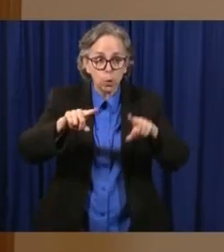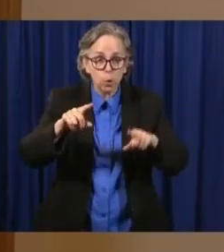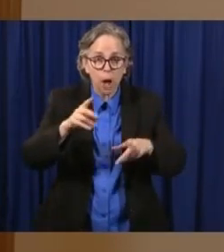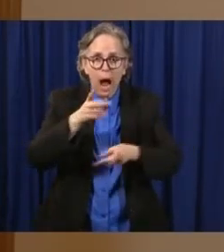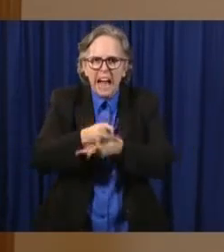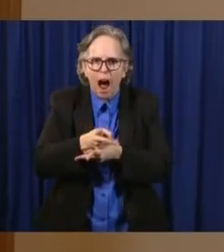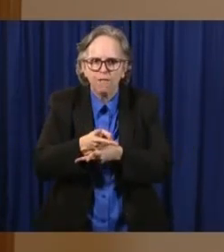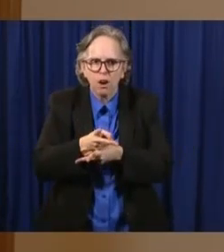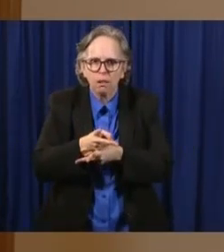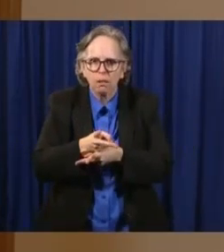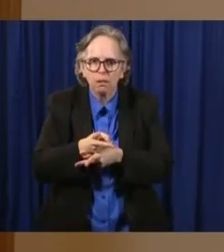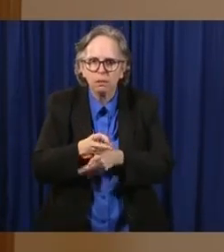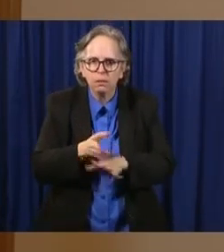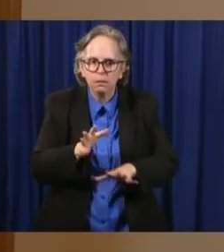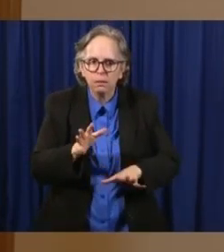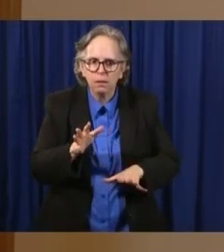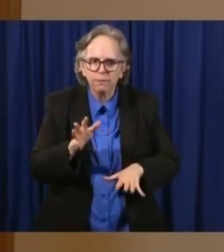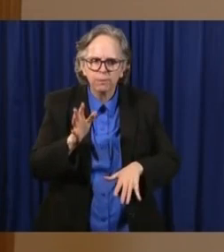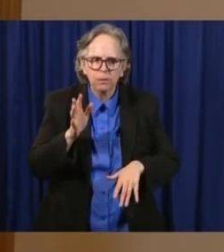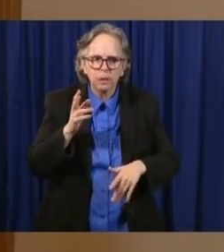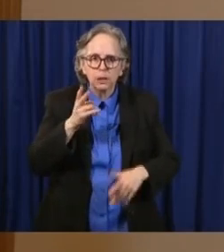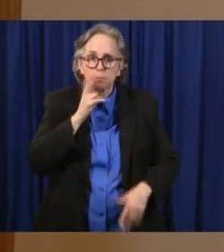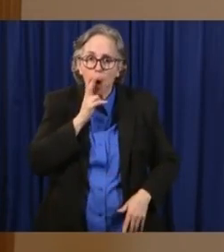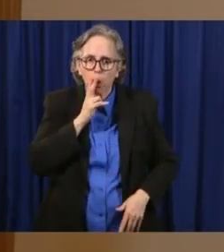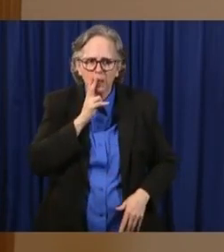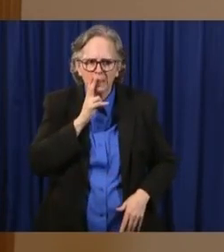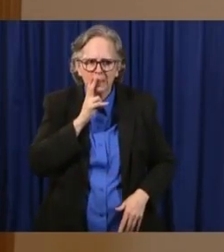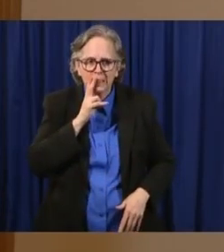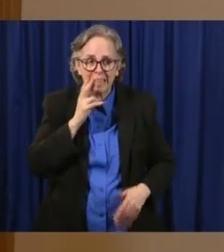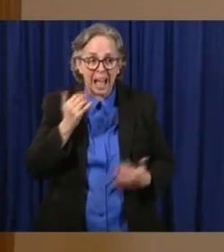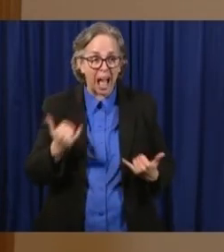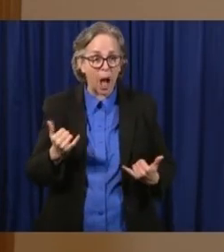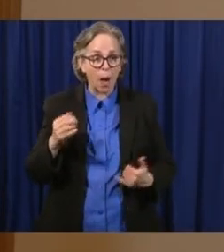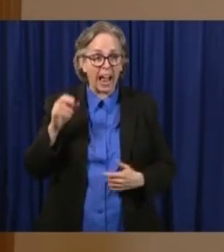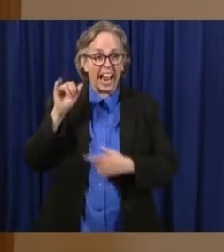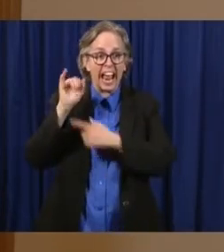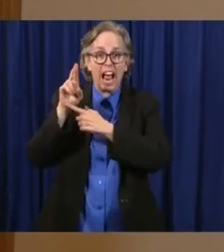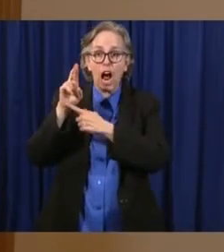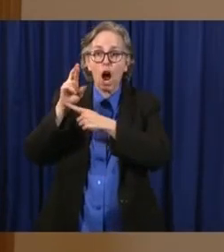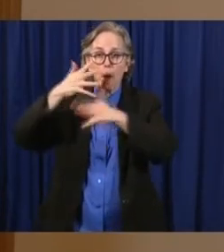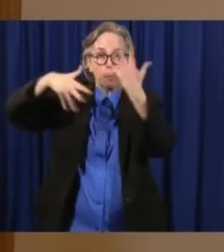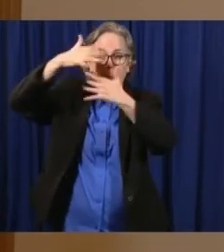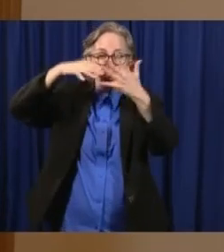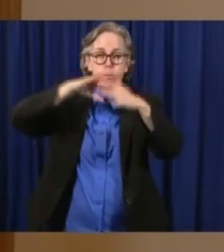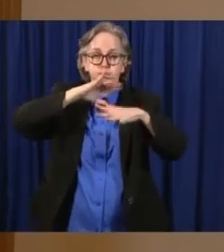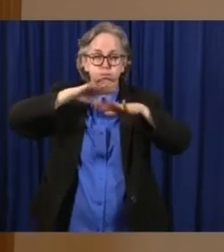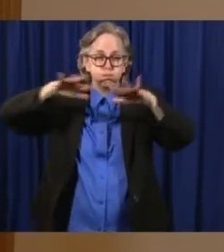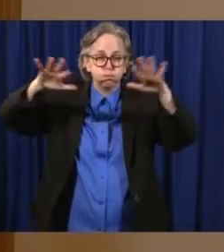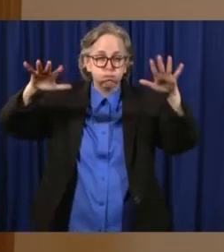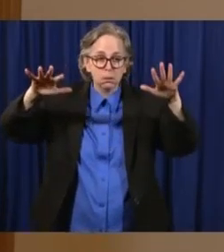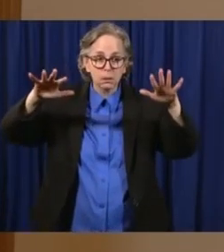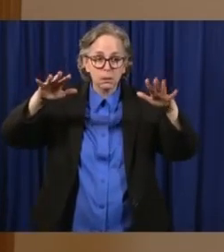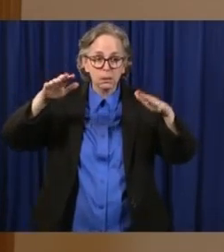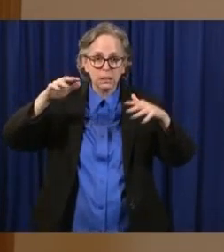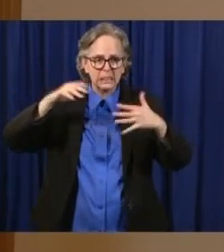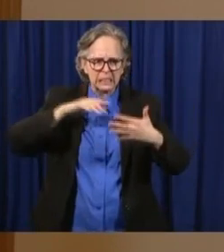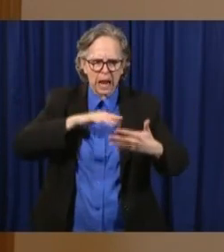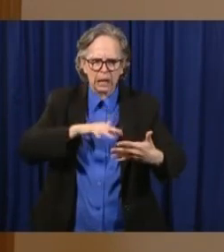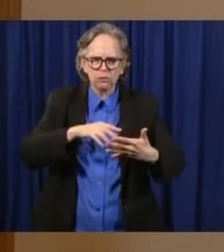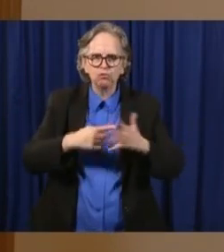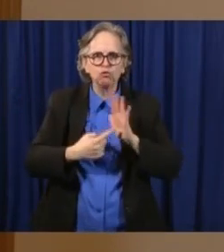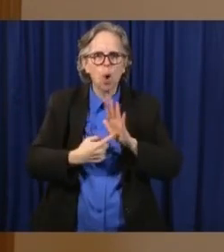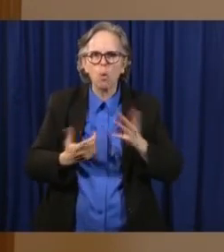certainly smoking and now air pollution. So there are some studies out that are showing that even in areas of our country where the air pollution